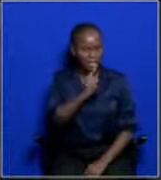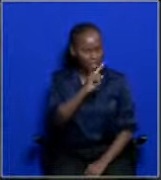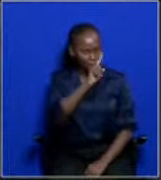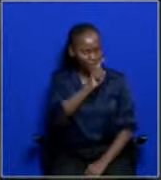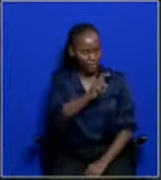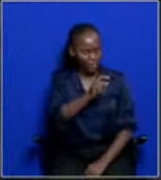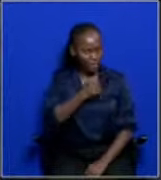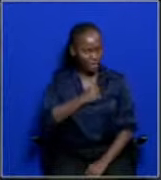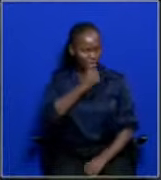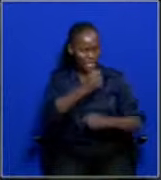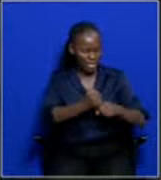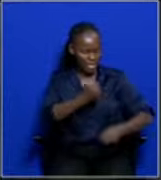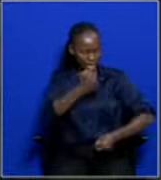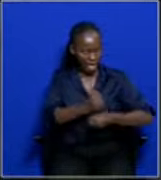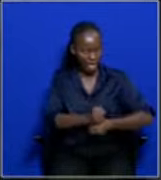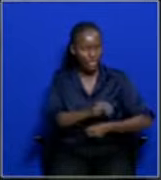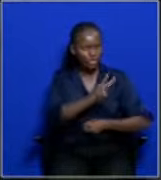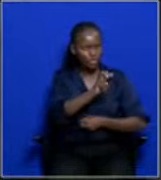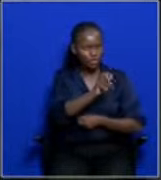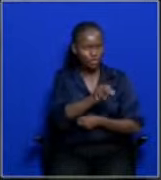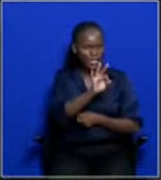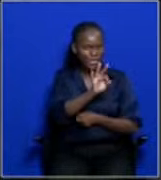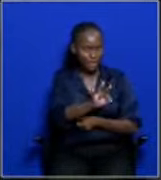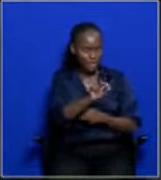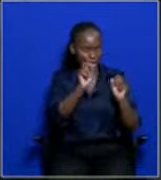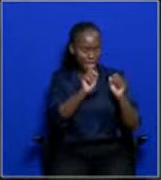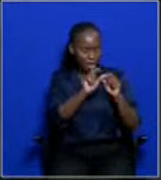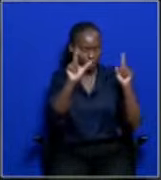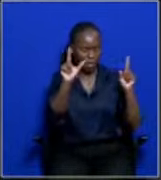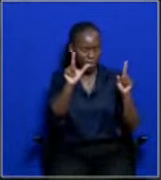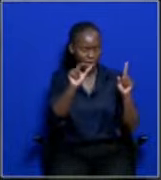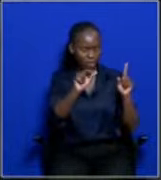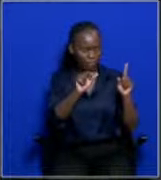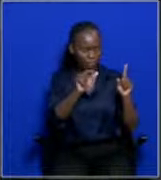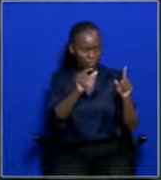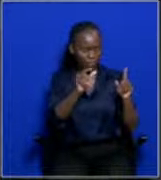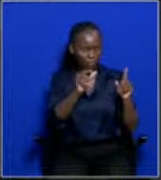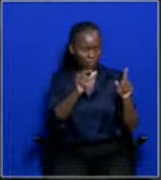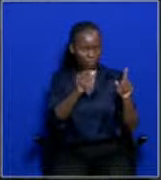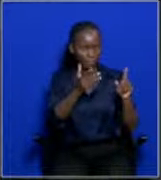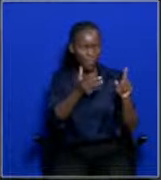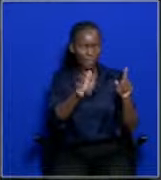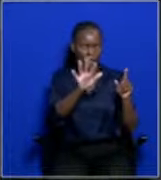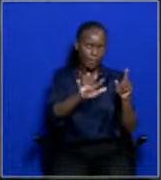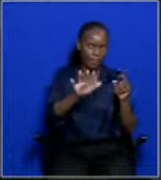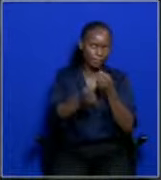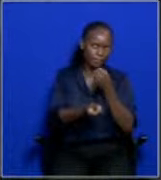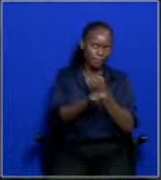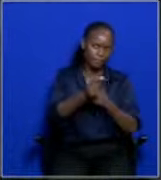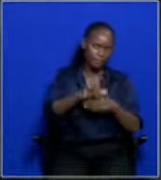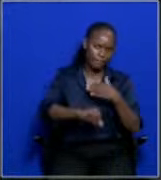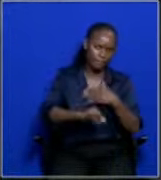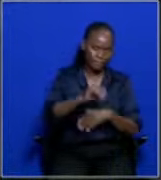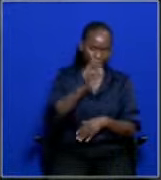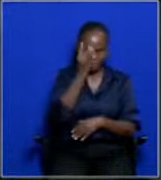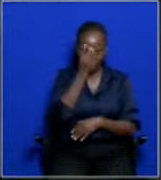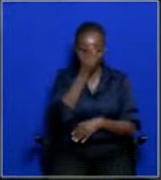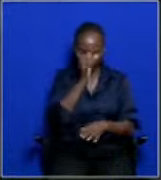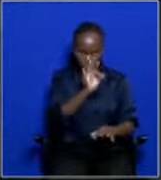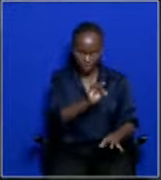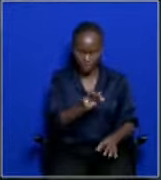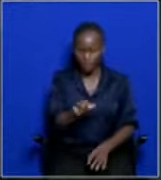become aware of it in 2023, I think about March or thereabouts. Yes. You